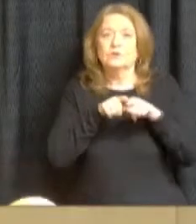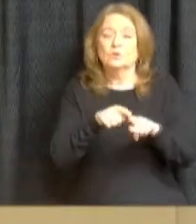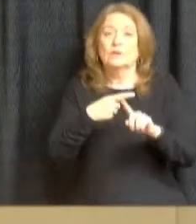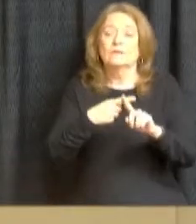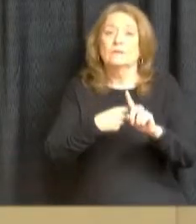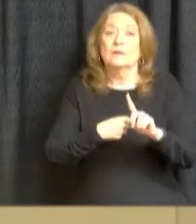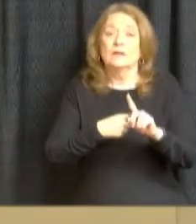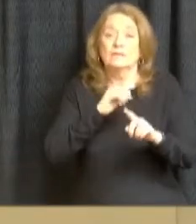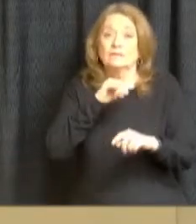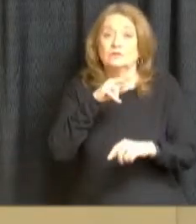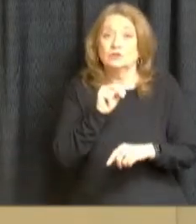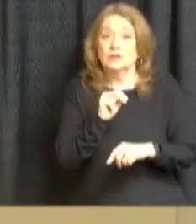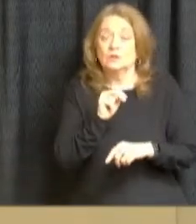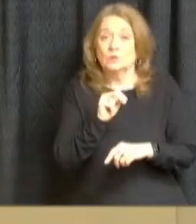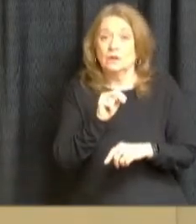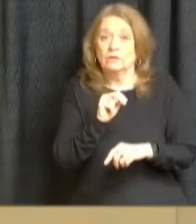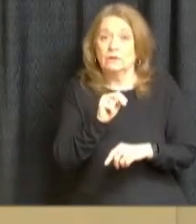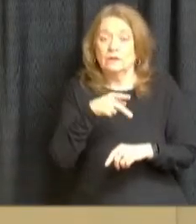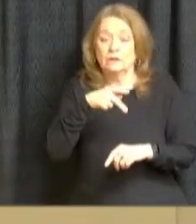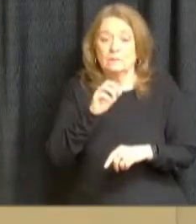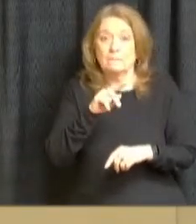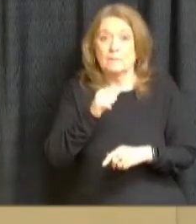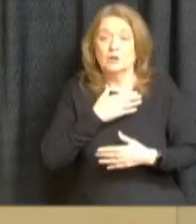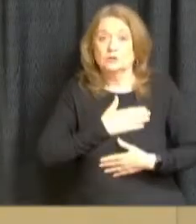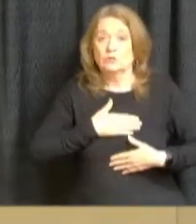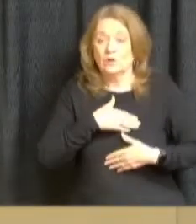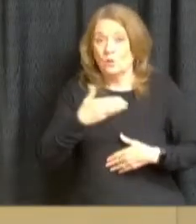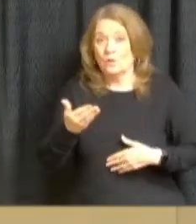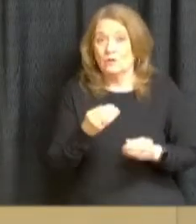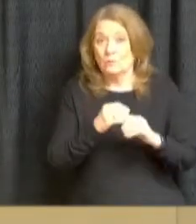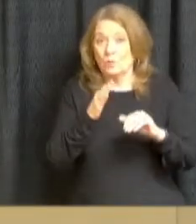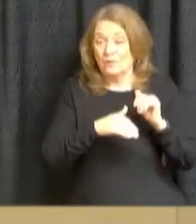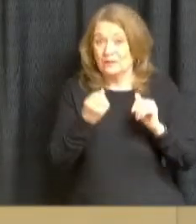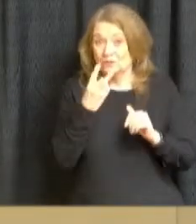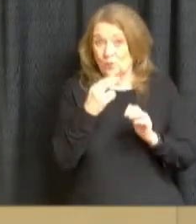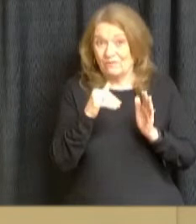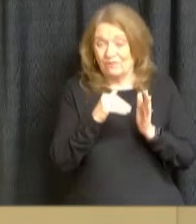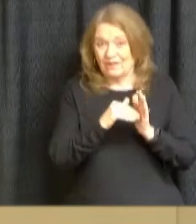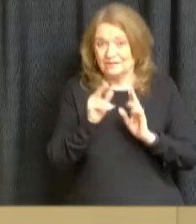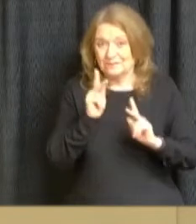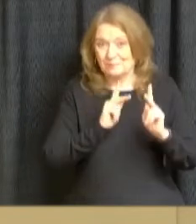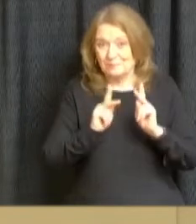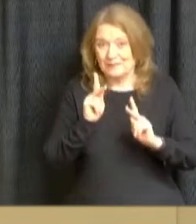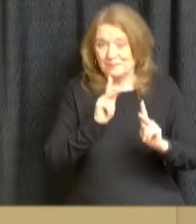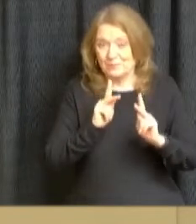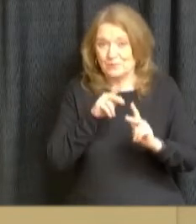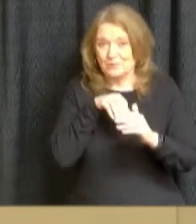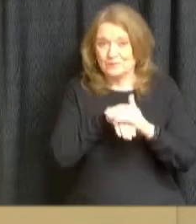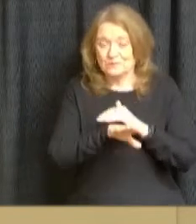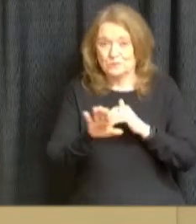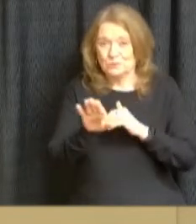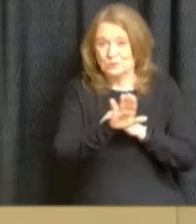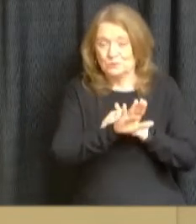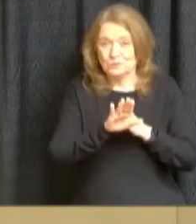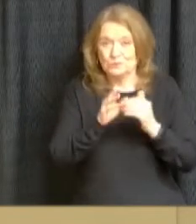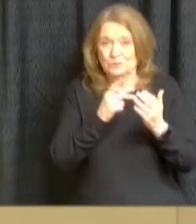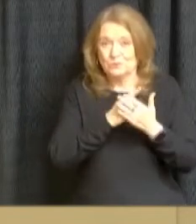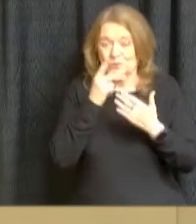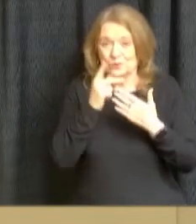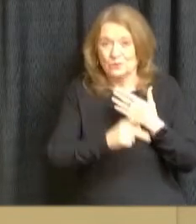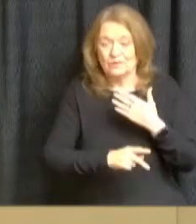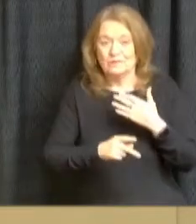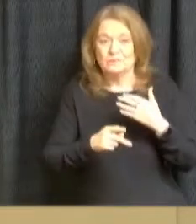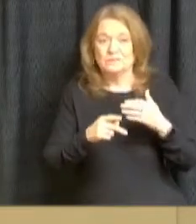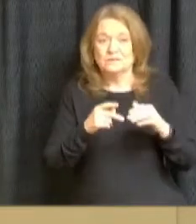month of January, Parks and Recreation welcomed over 12,000 residents to its facilities, the bulk of those coming